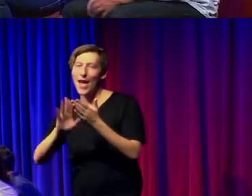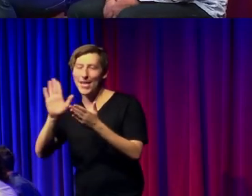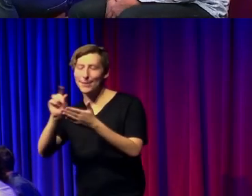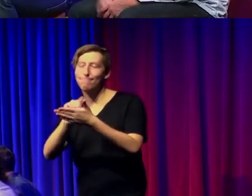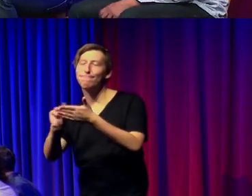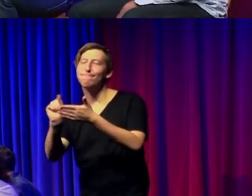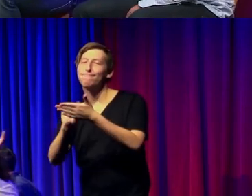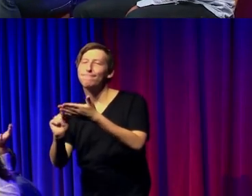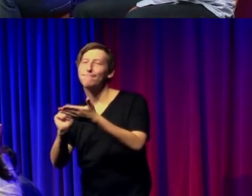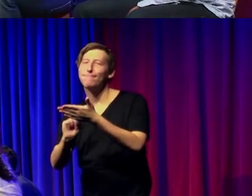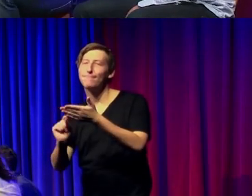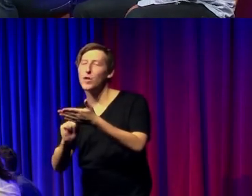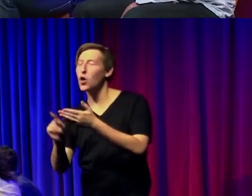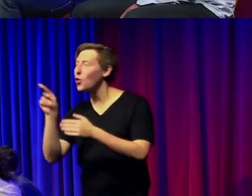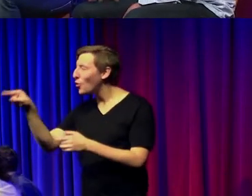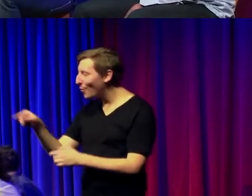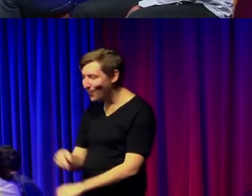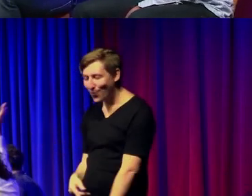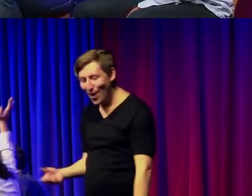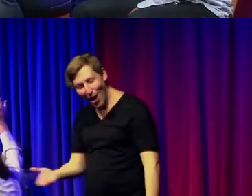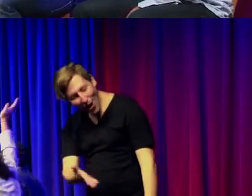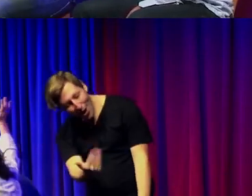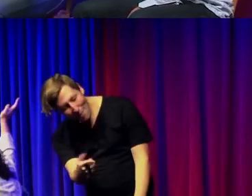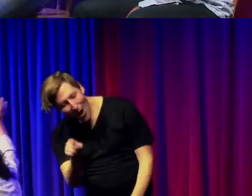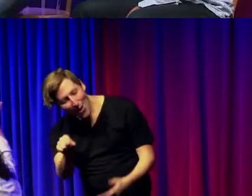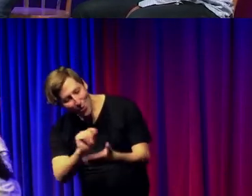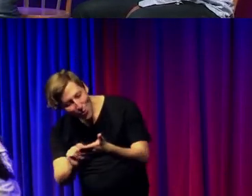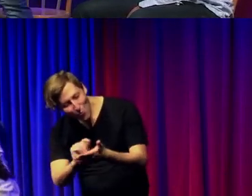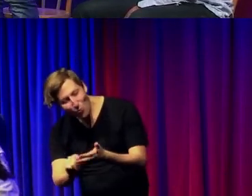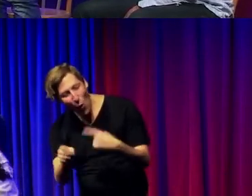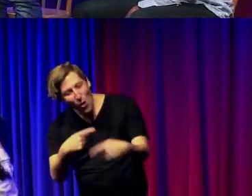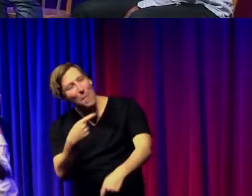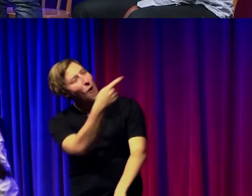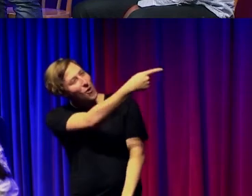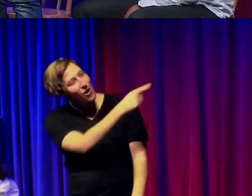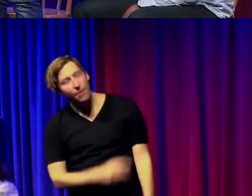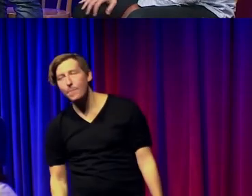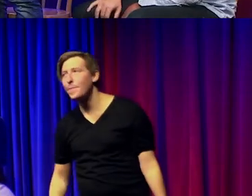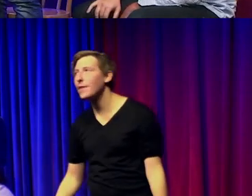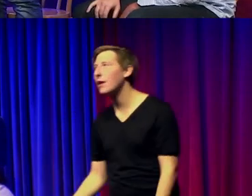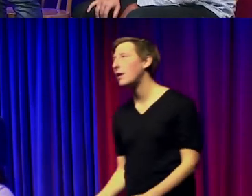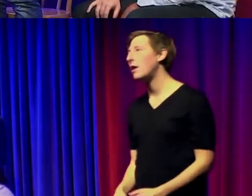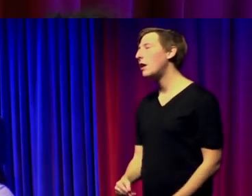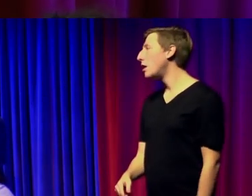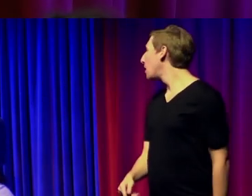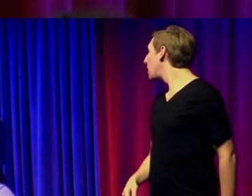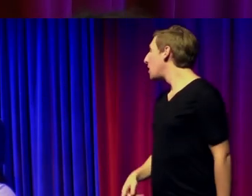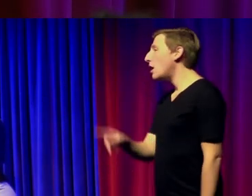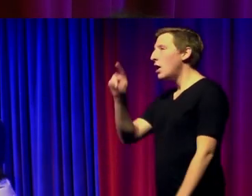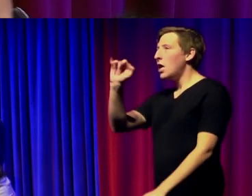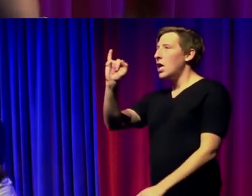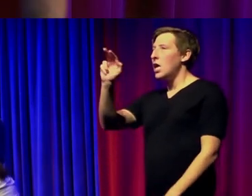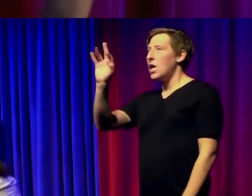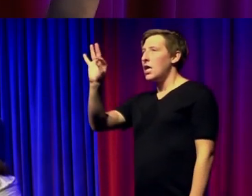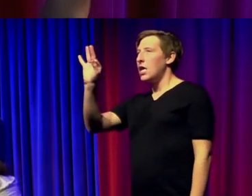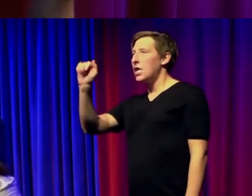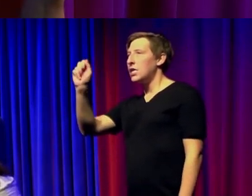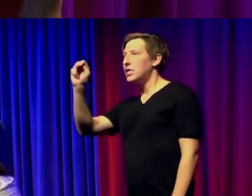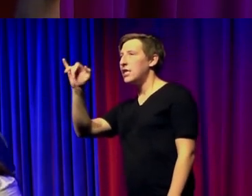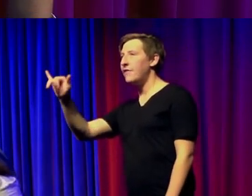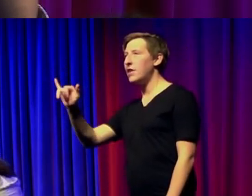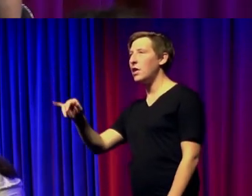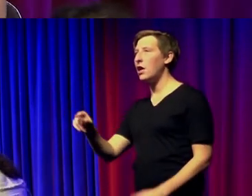You wrote that really nice sonnet about her. Tell her. Tiffany, once you pop, you can't